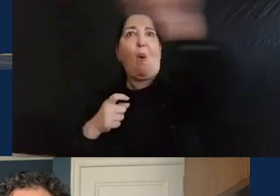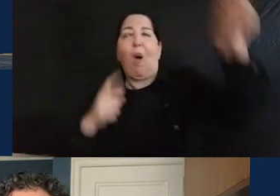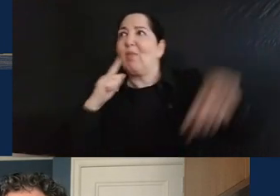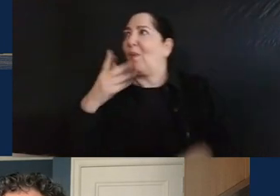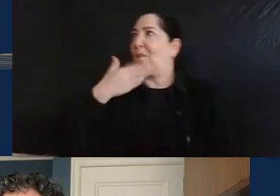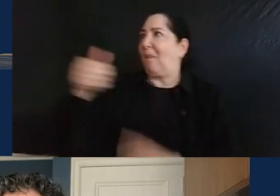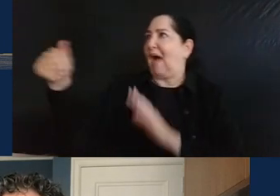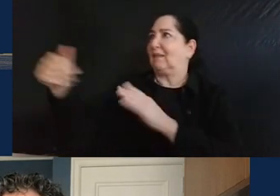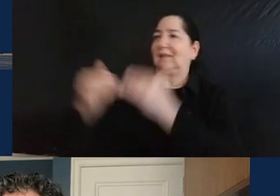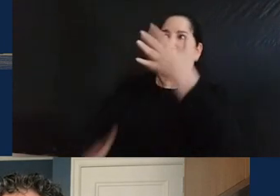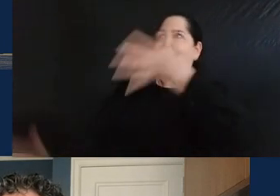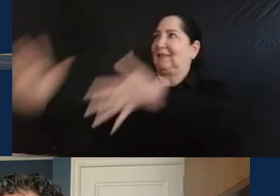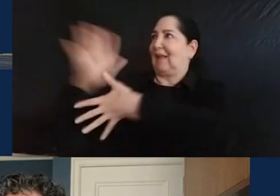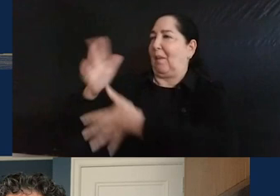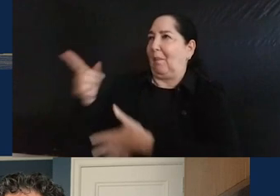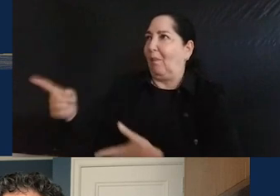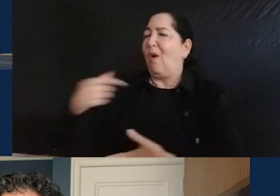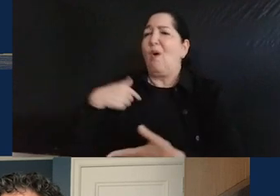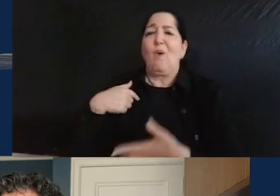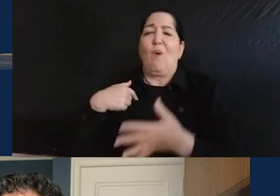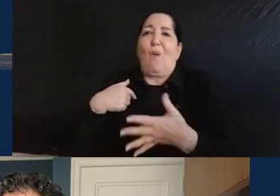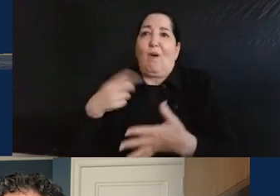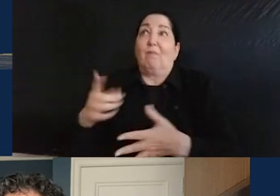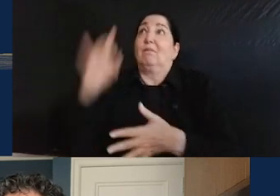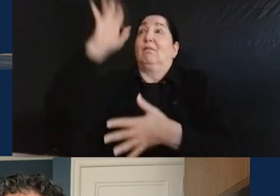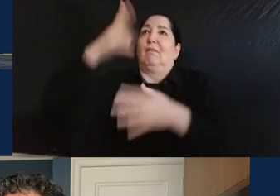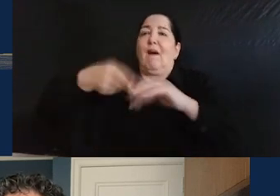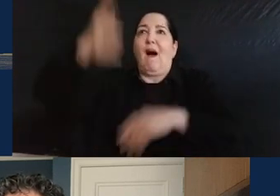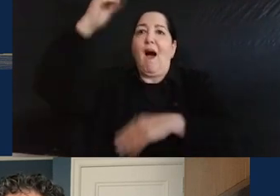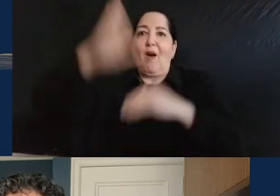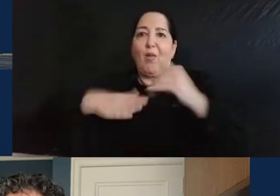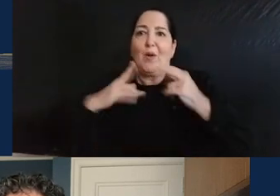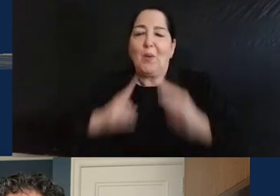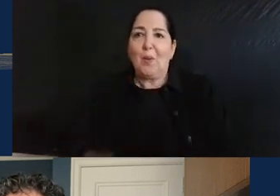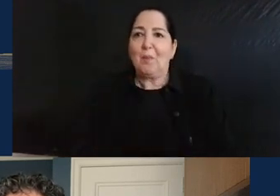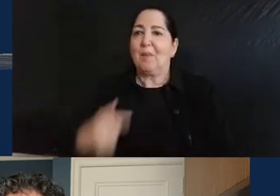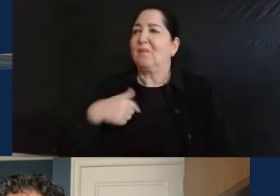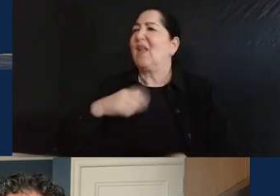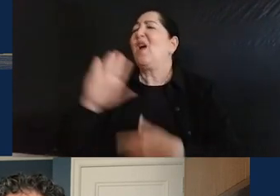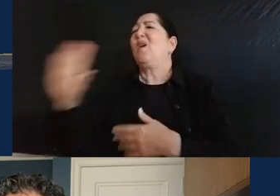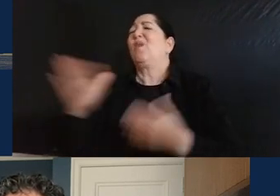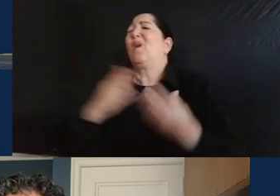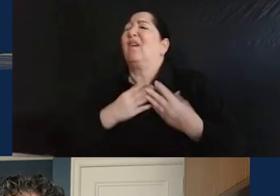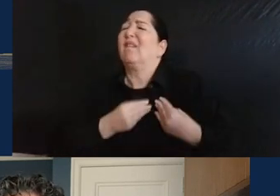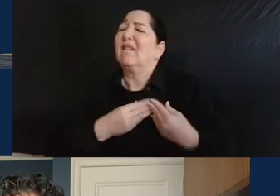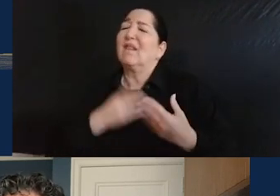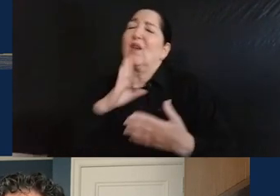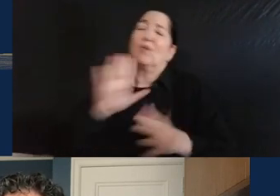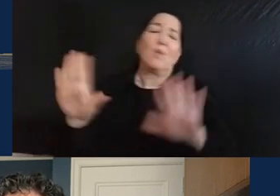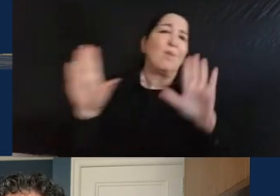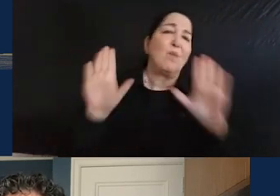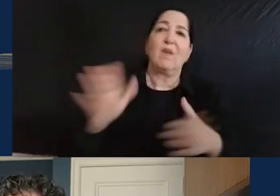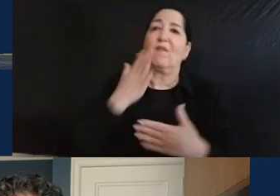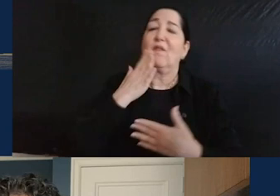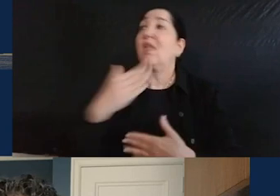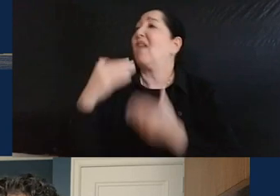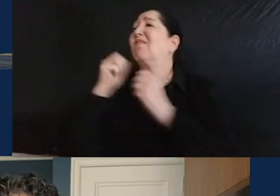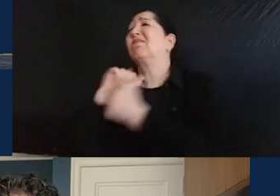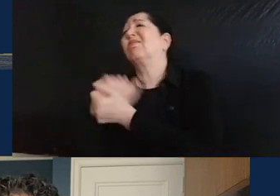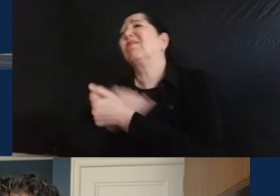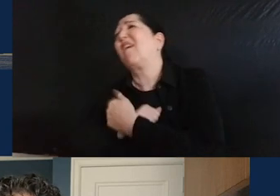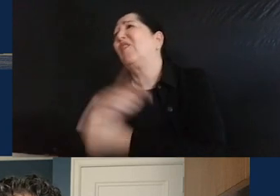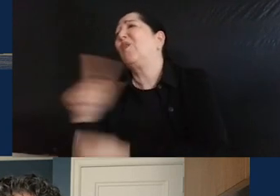is superhuman. The kindness that you bring to working with everyone that you meet is exemplary. I love you, and congratulations,